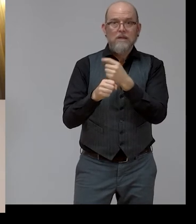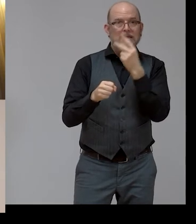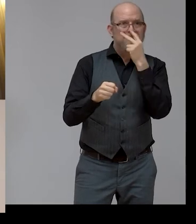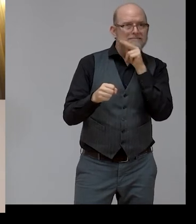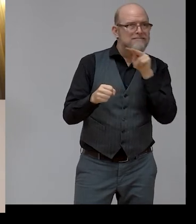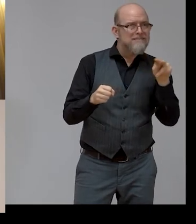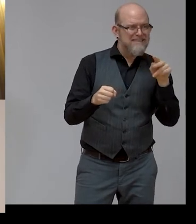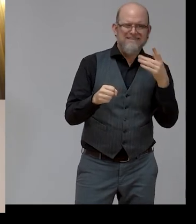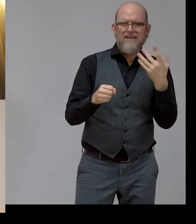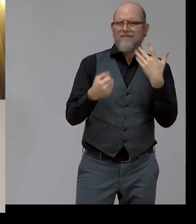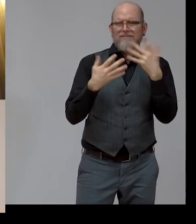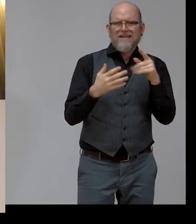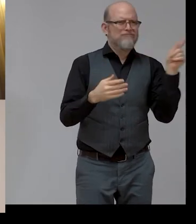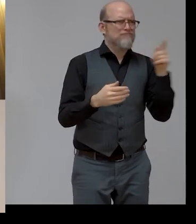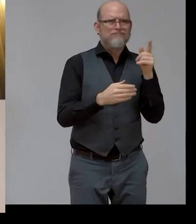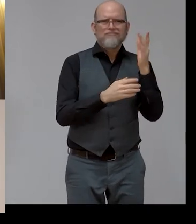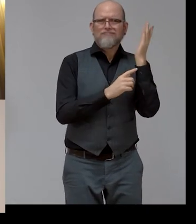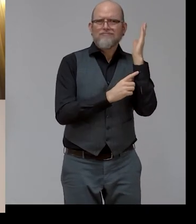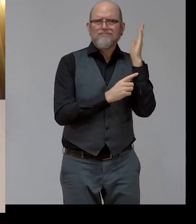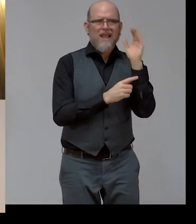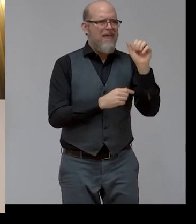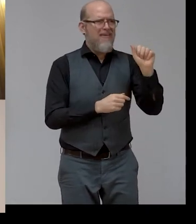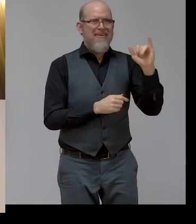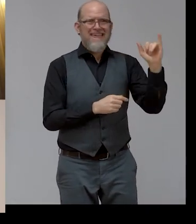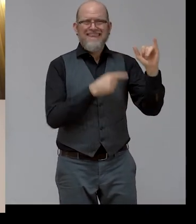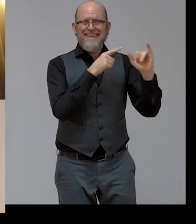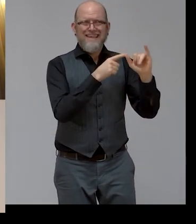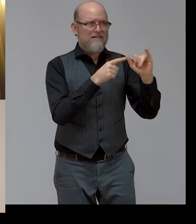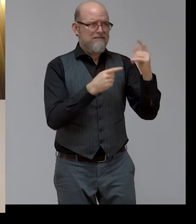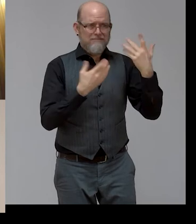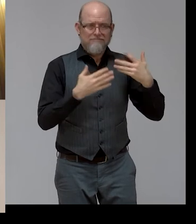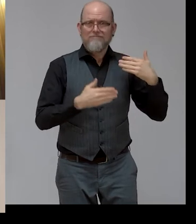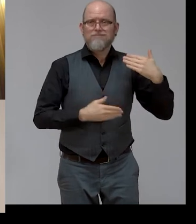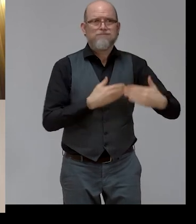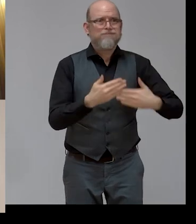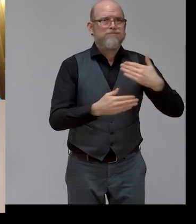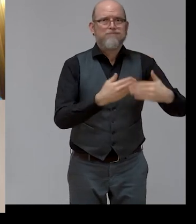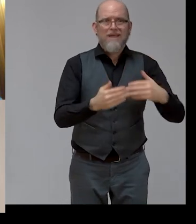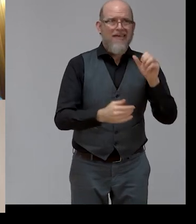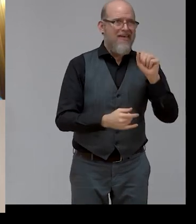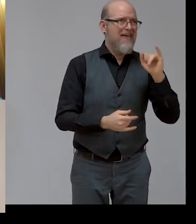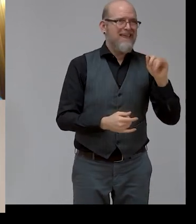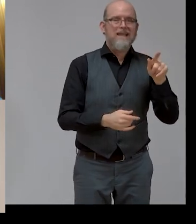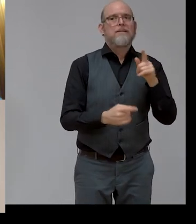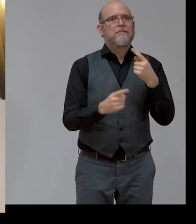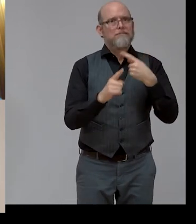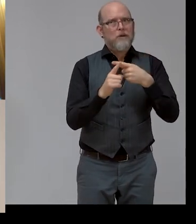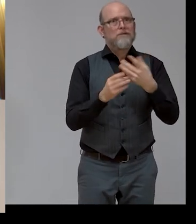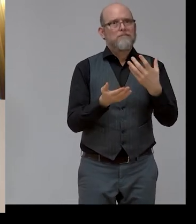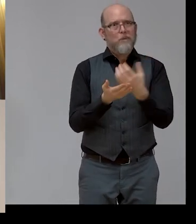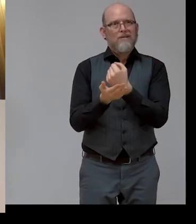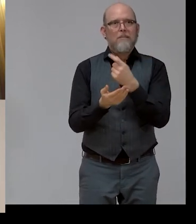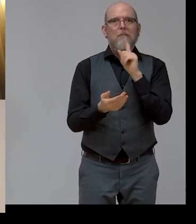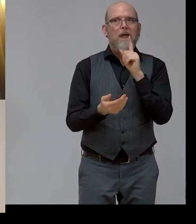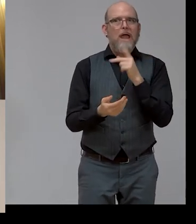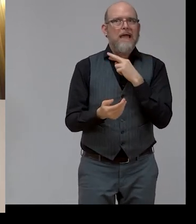onset of artificial intelligence as both something that gives us advantages, but there are real risks here, and I